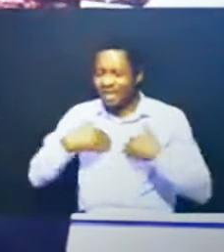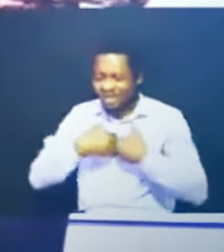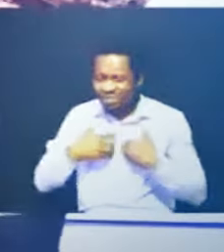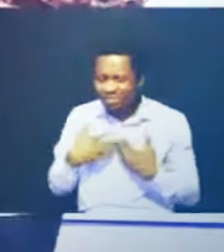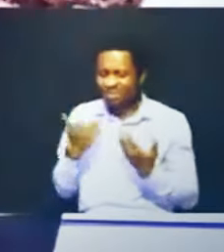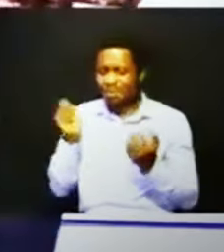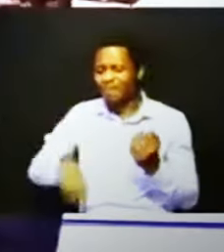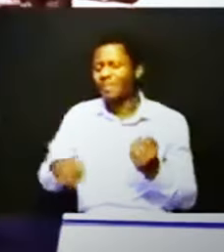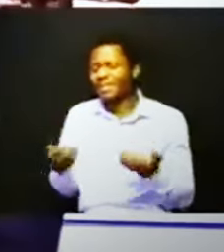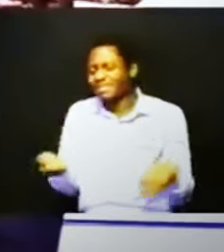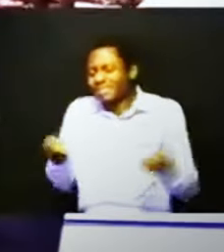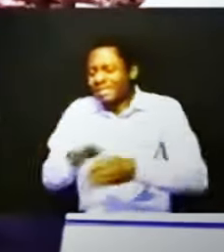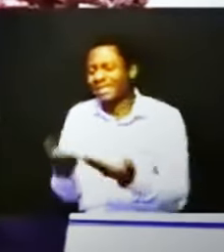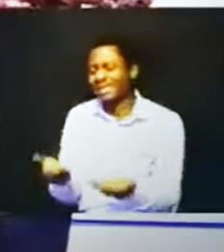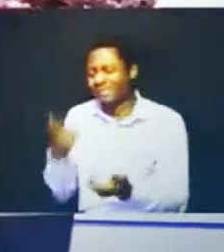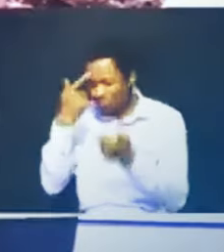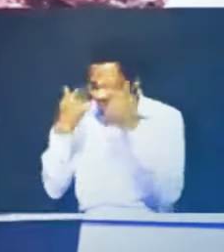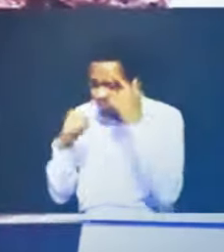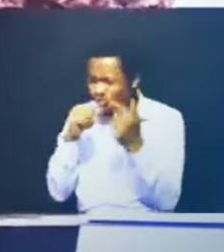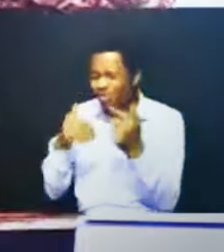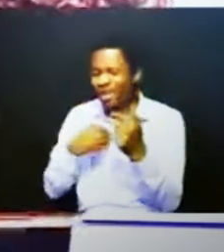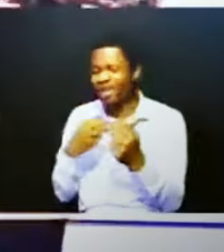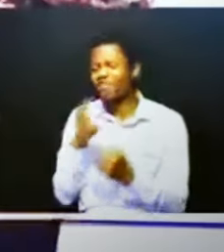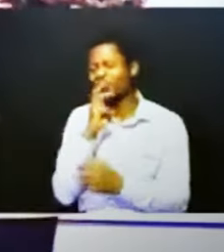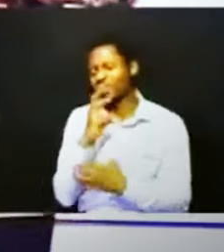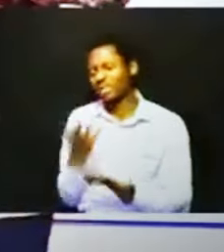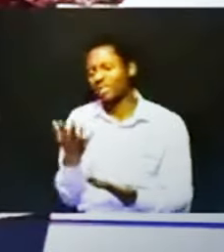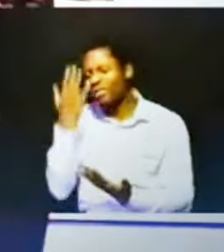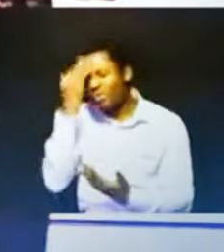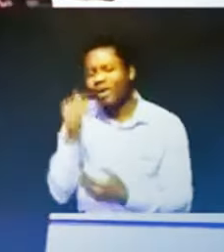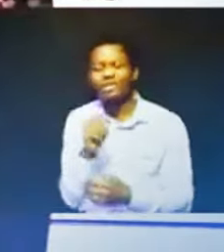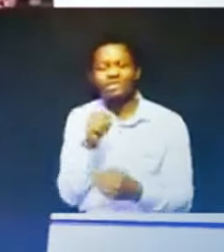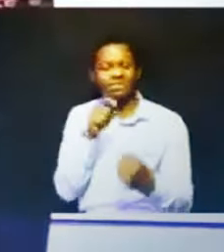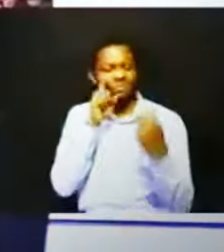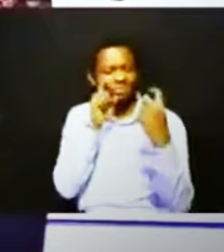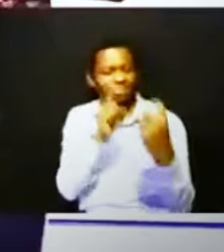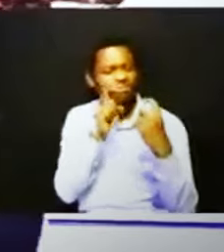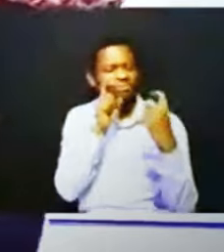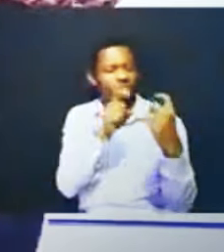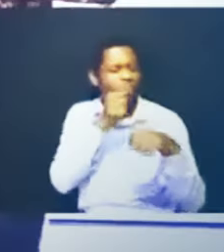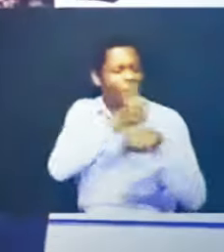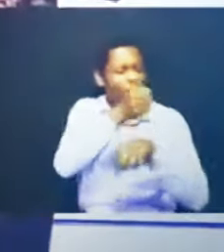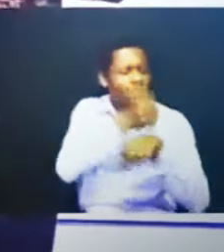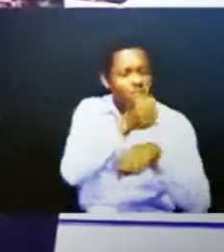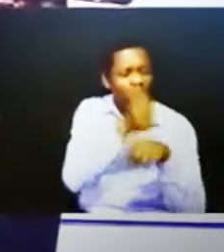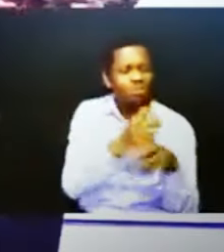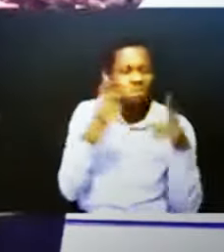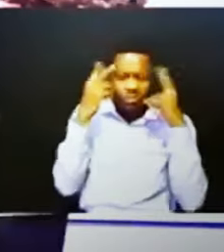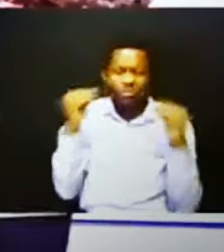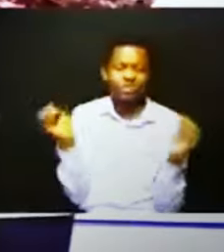here?" Na omano se na omano any Moses hame no waka se.